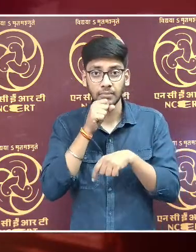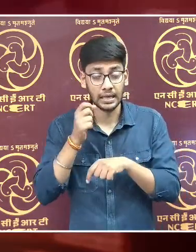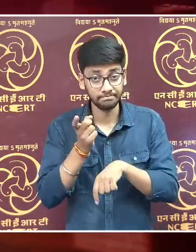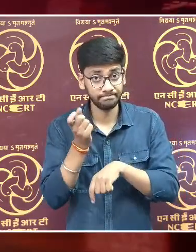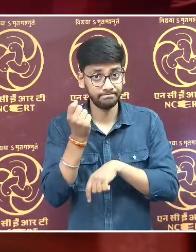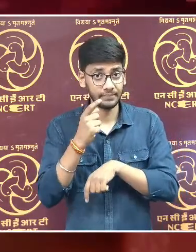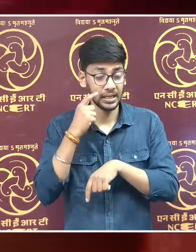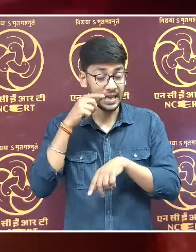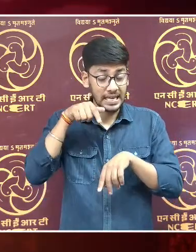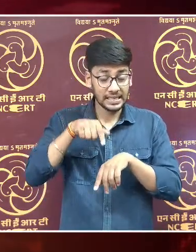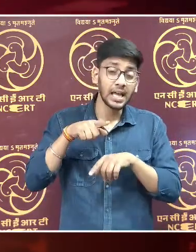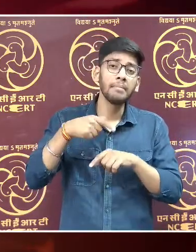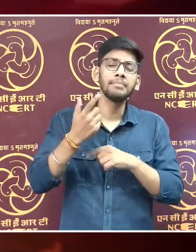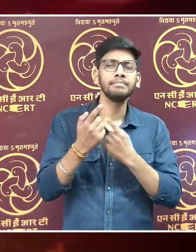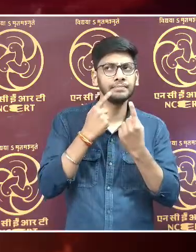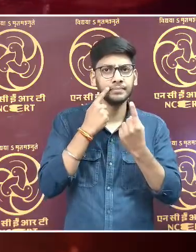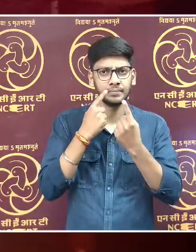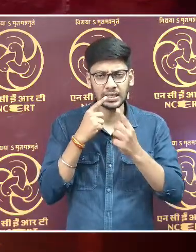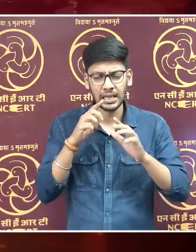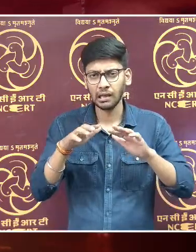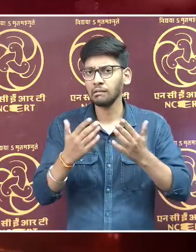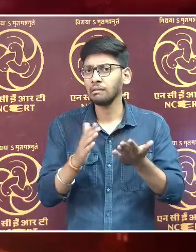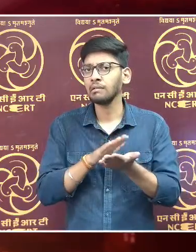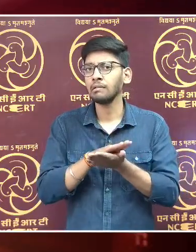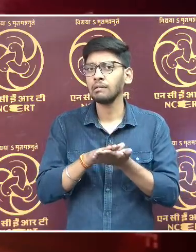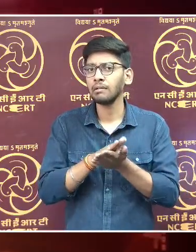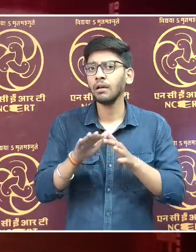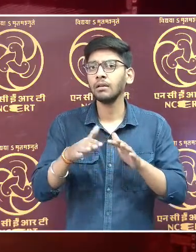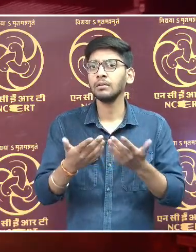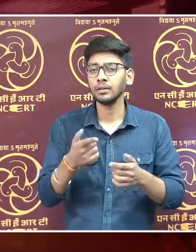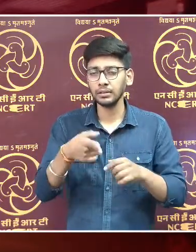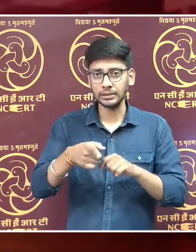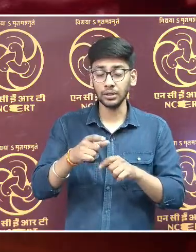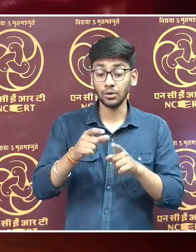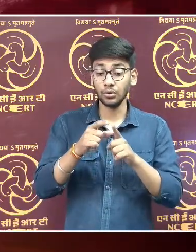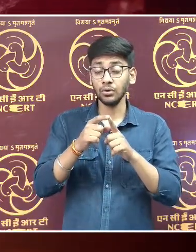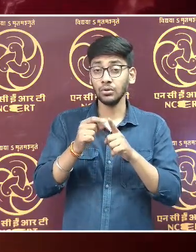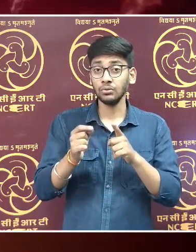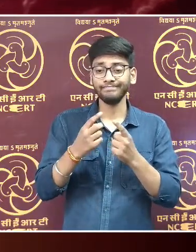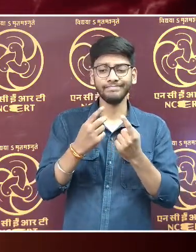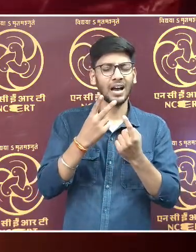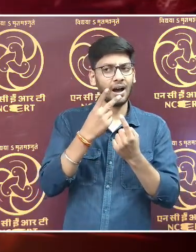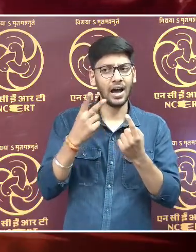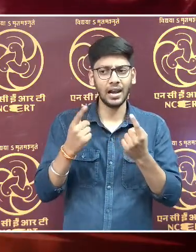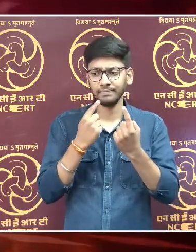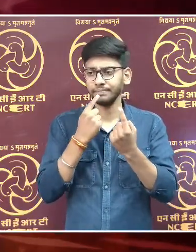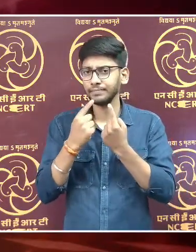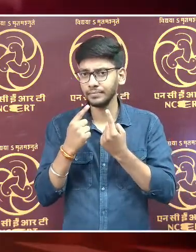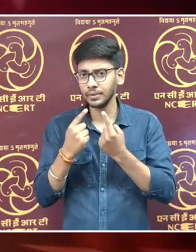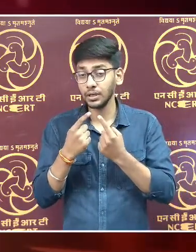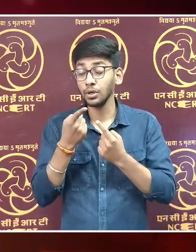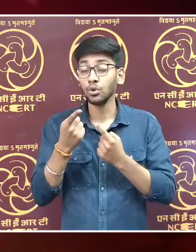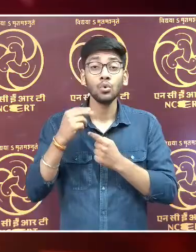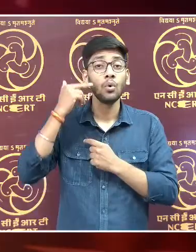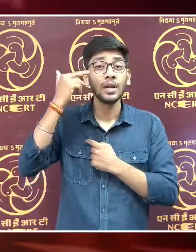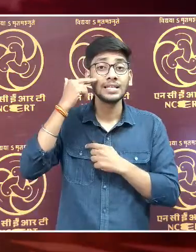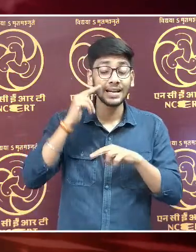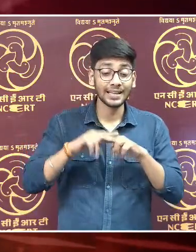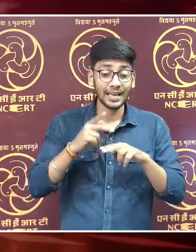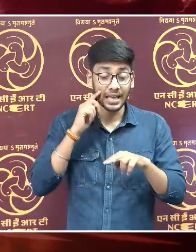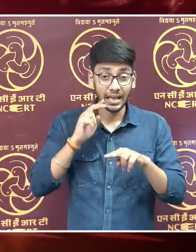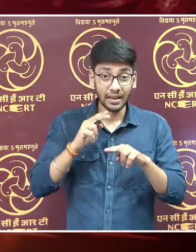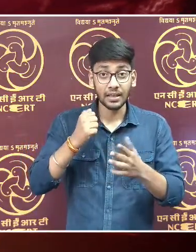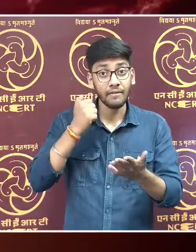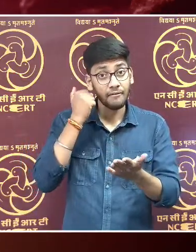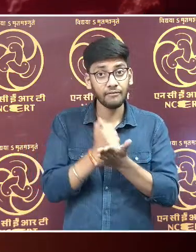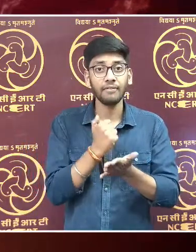can check the child as soon as the child has been born, we can check, but still we have to do the other screening test also to confirm. So to